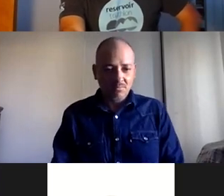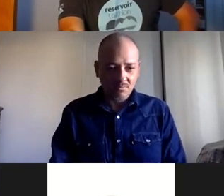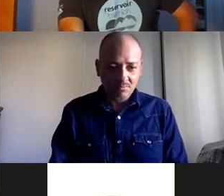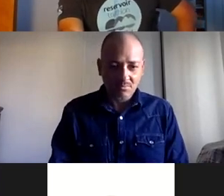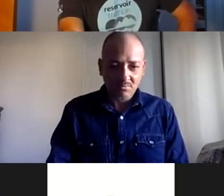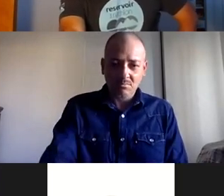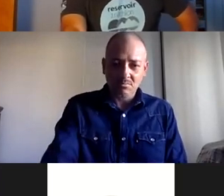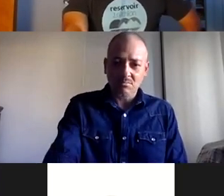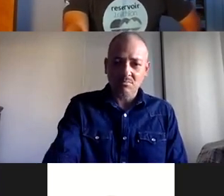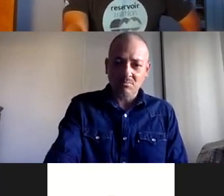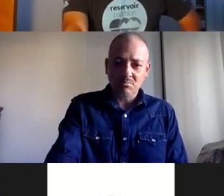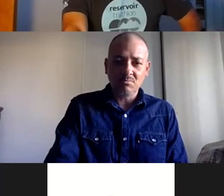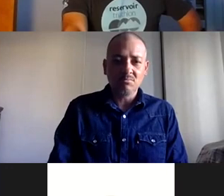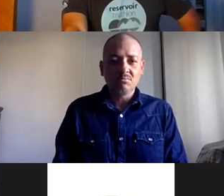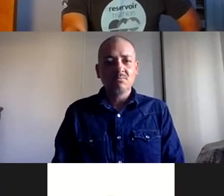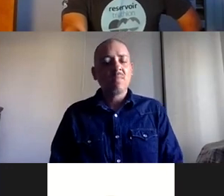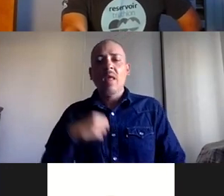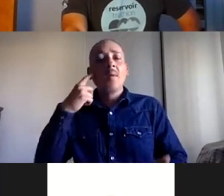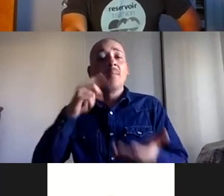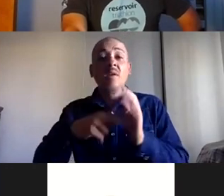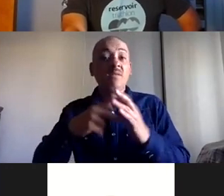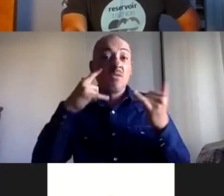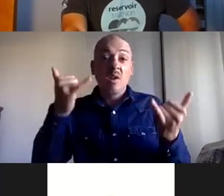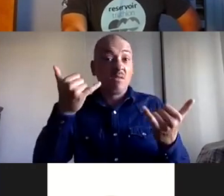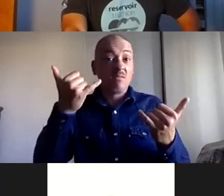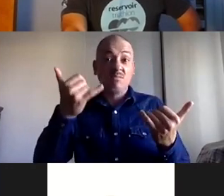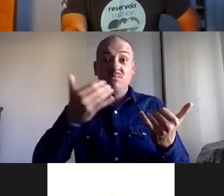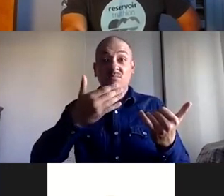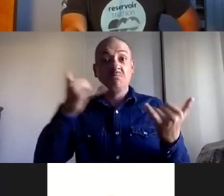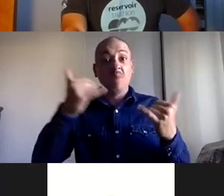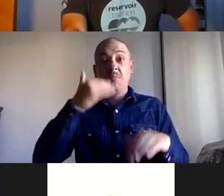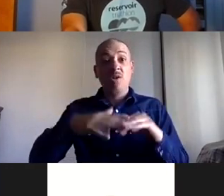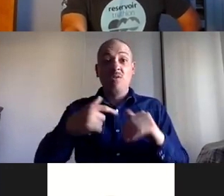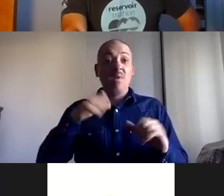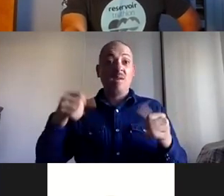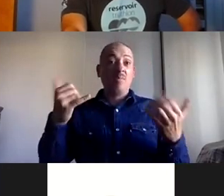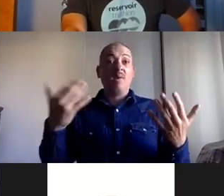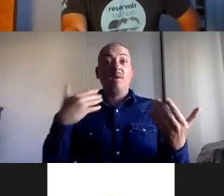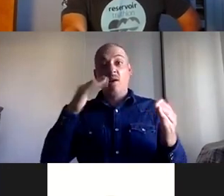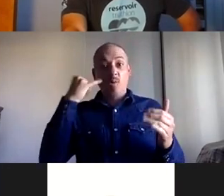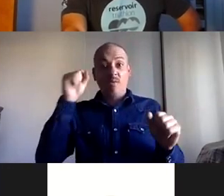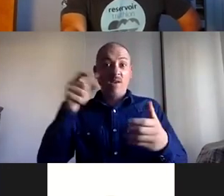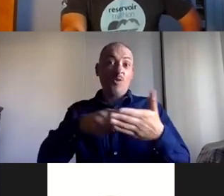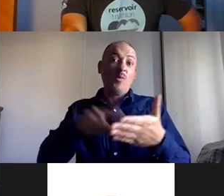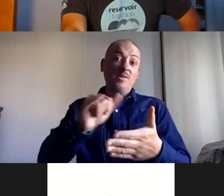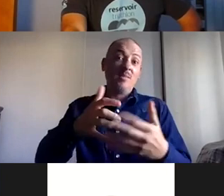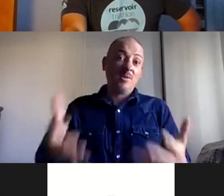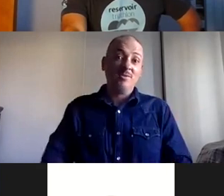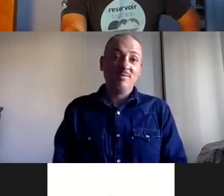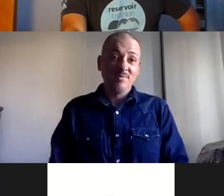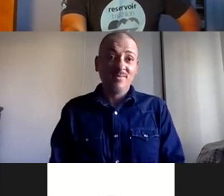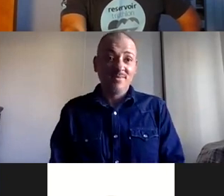Yeah. But I mean, right now it's playing a lot better than I can play. So I don't know if I can criticize it that much.